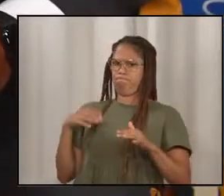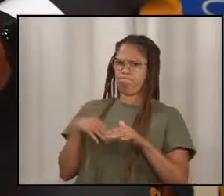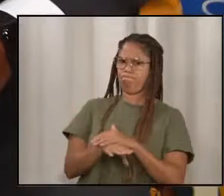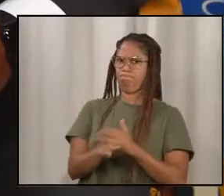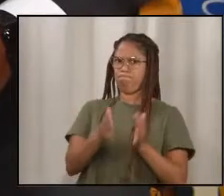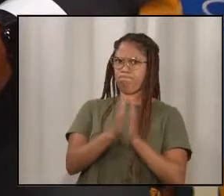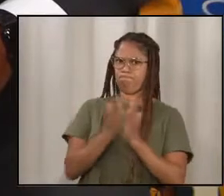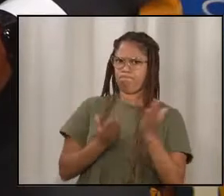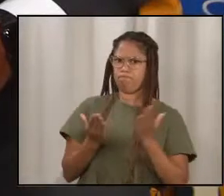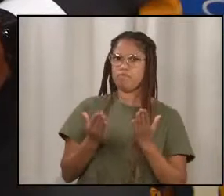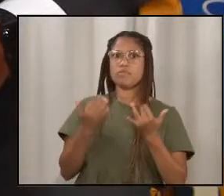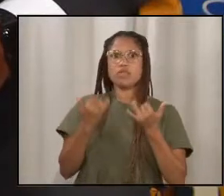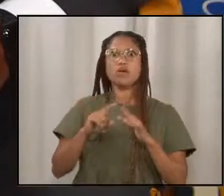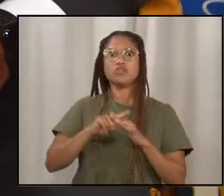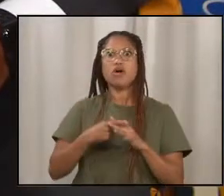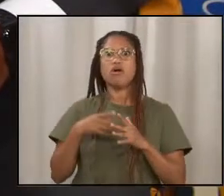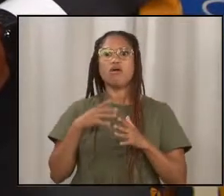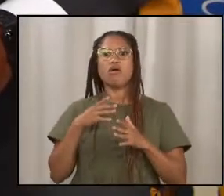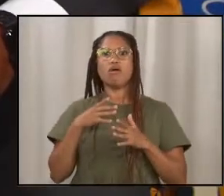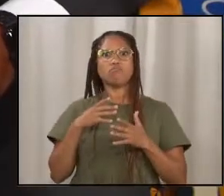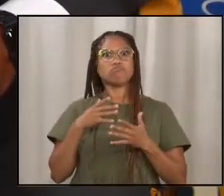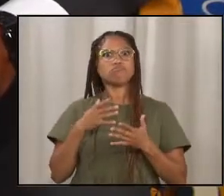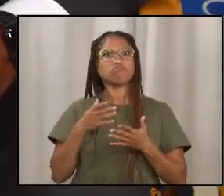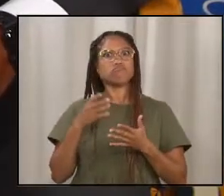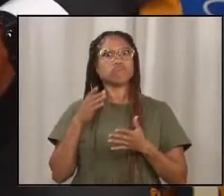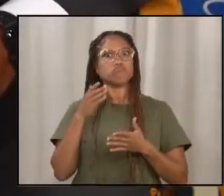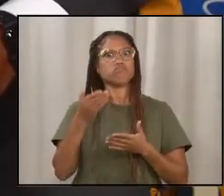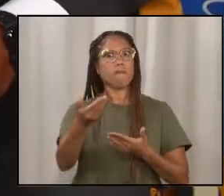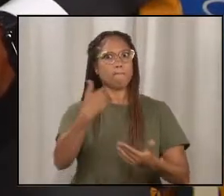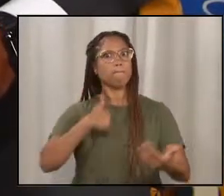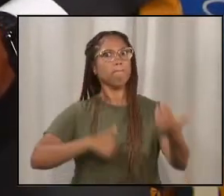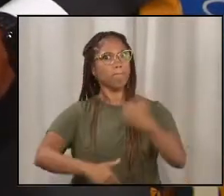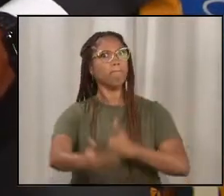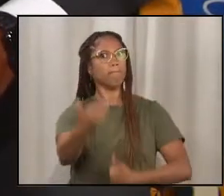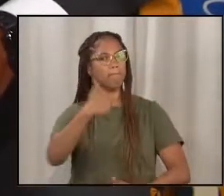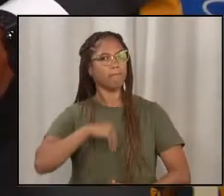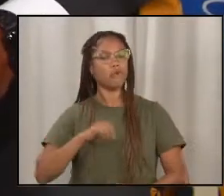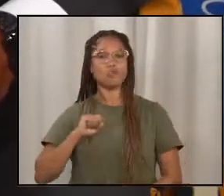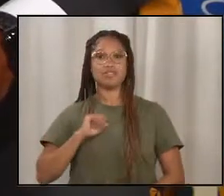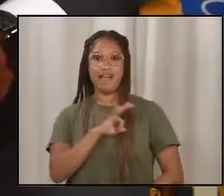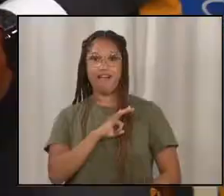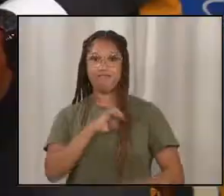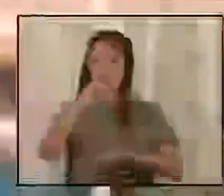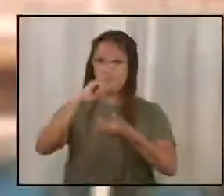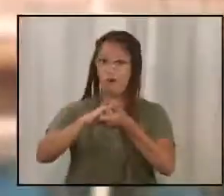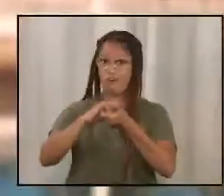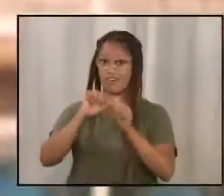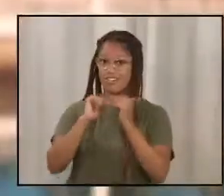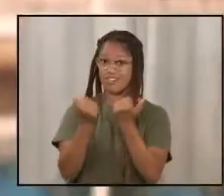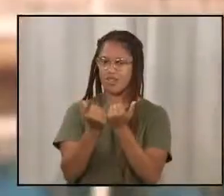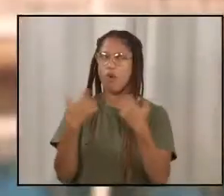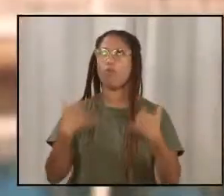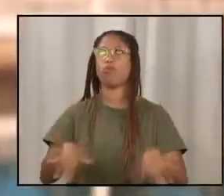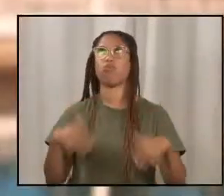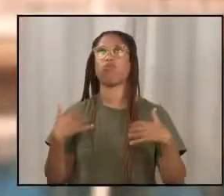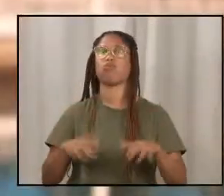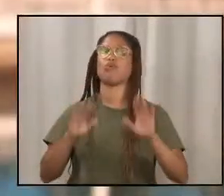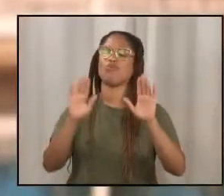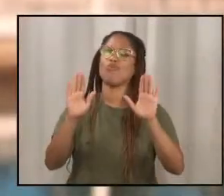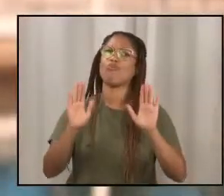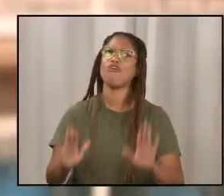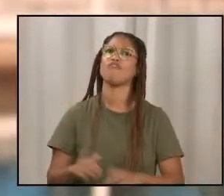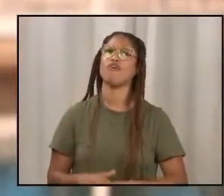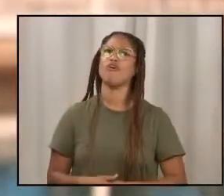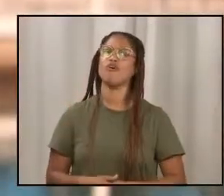and working towards permanent housing. So our staff and our partner agencies have been wonderful. We connect people